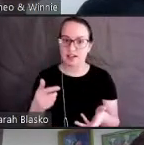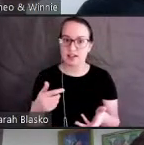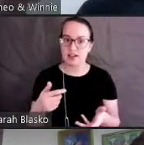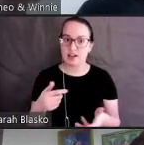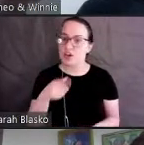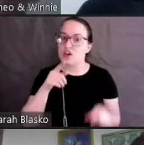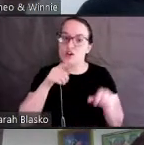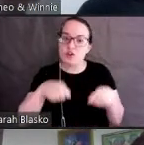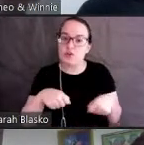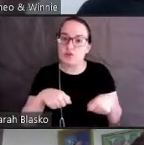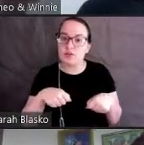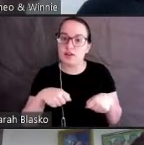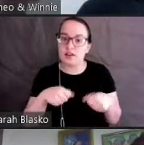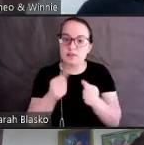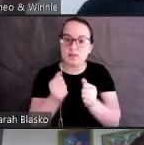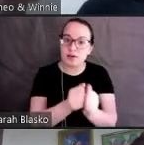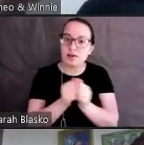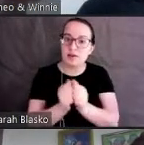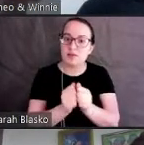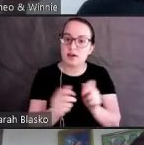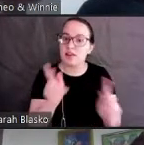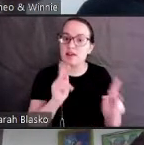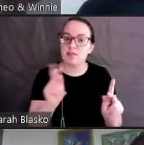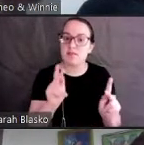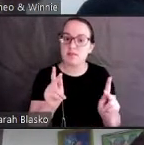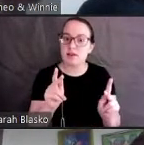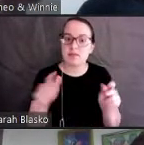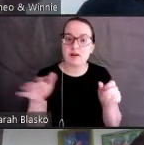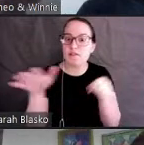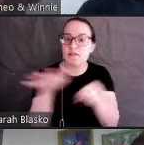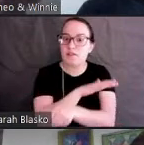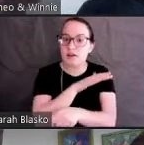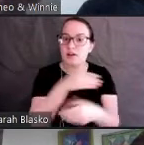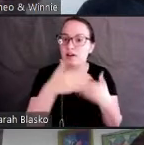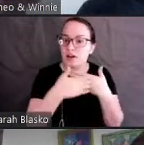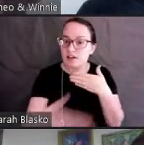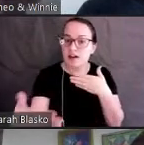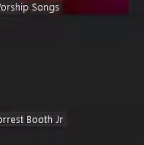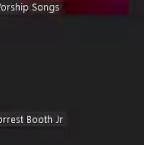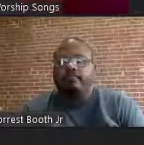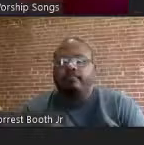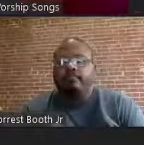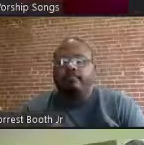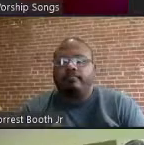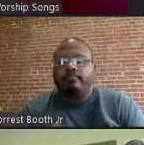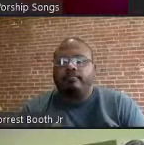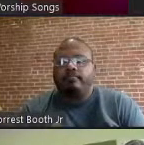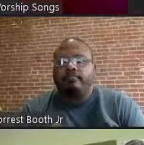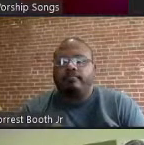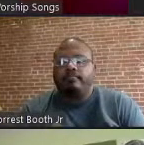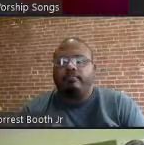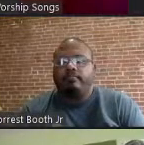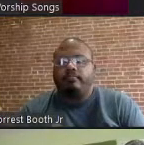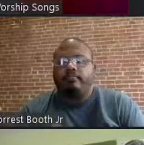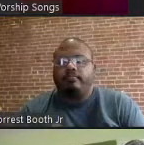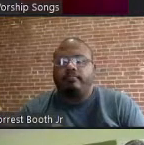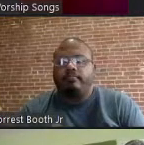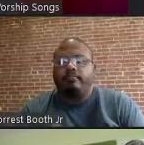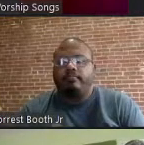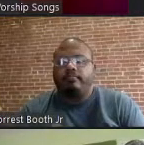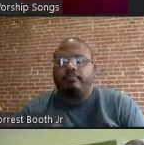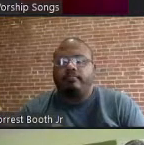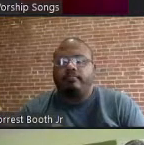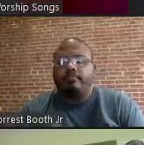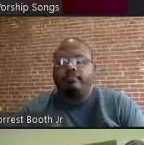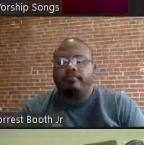all the time. All you got to do is compromise and worship me. To which Jesus says, not on your